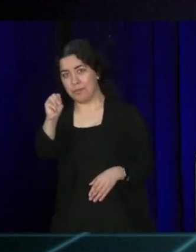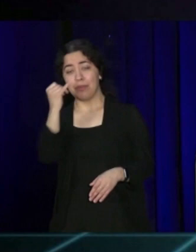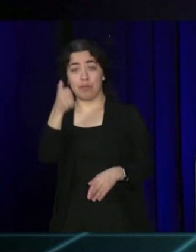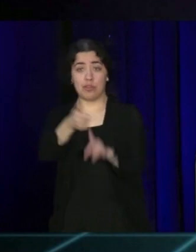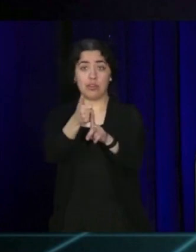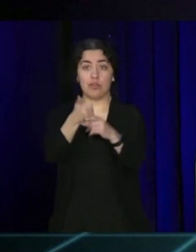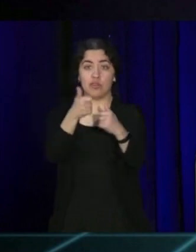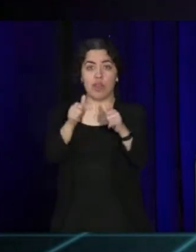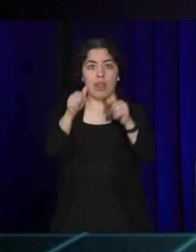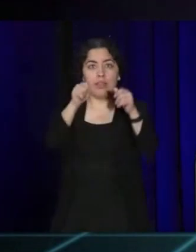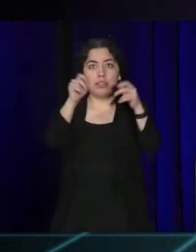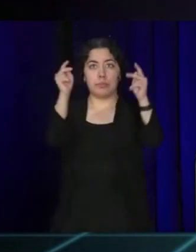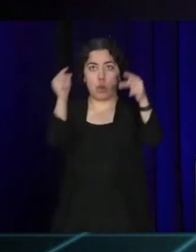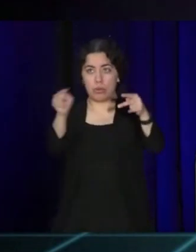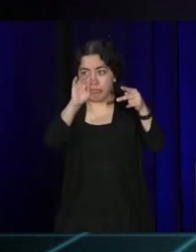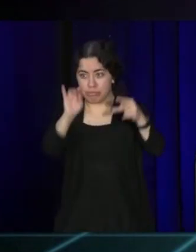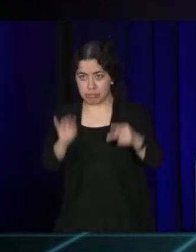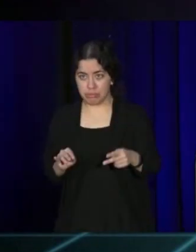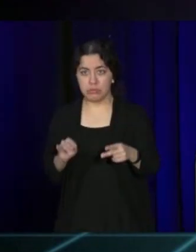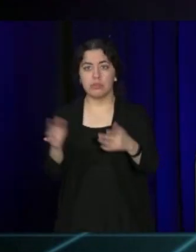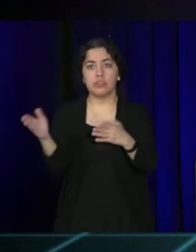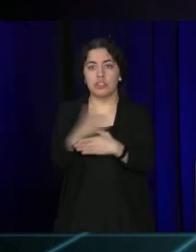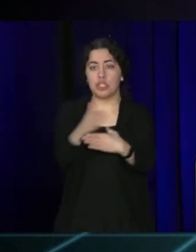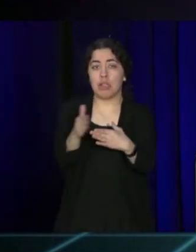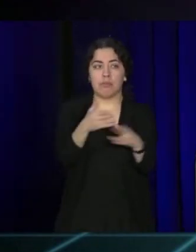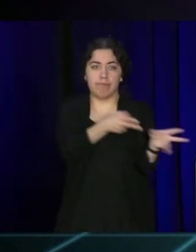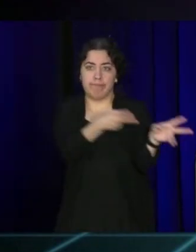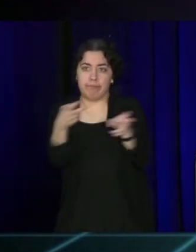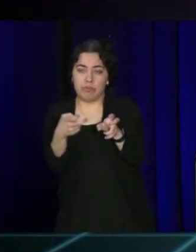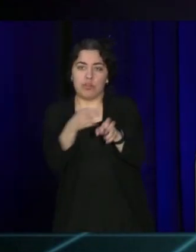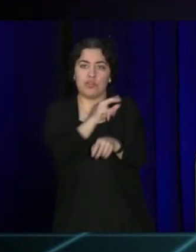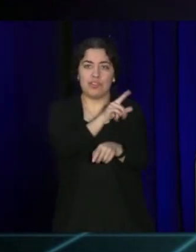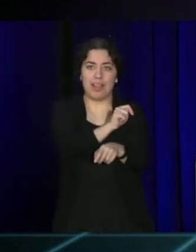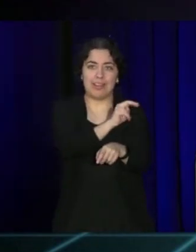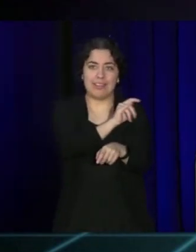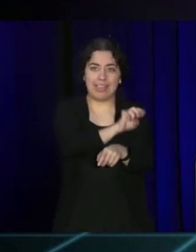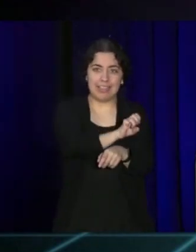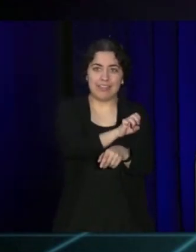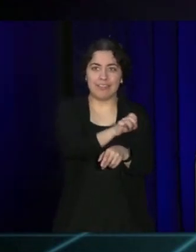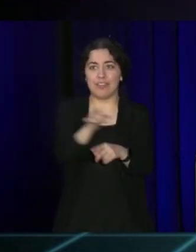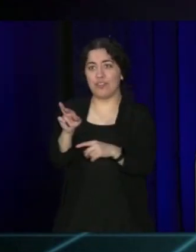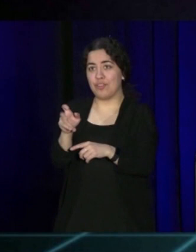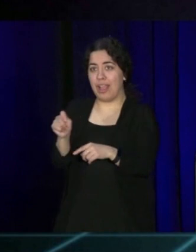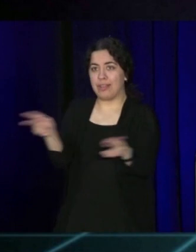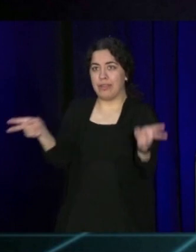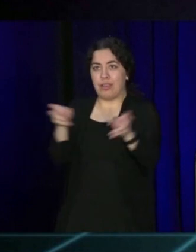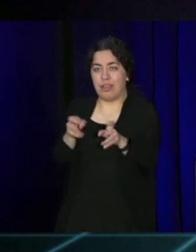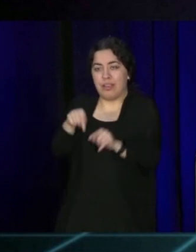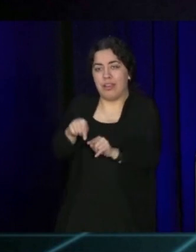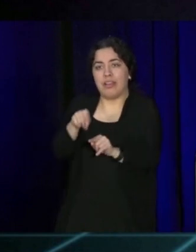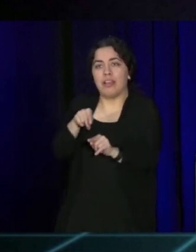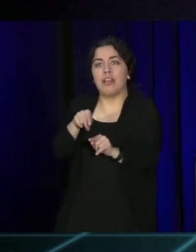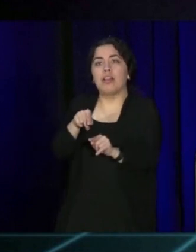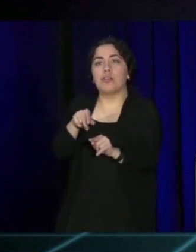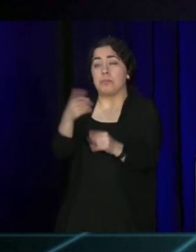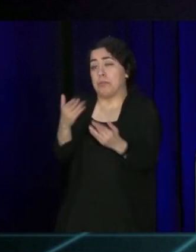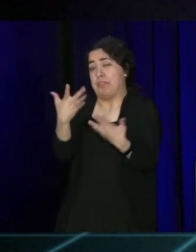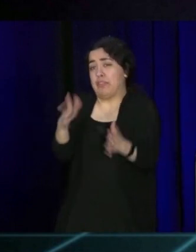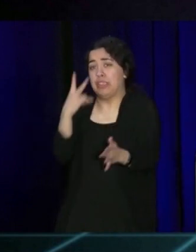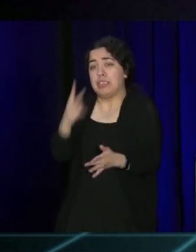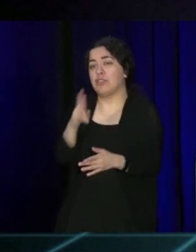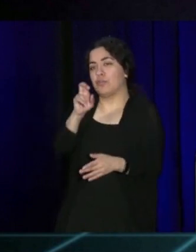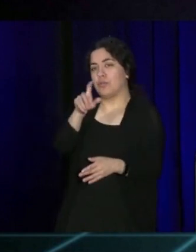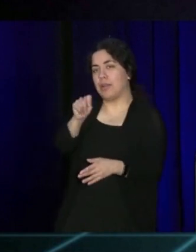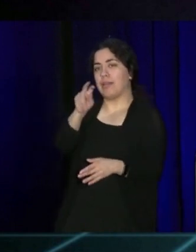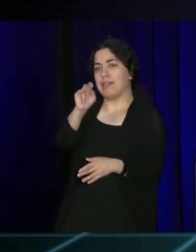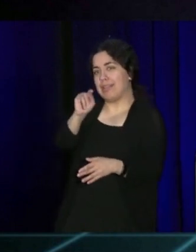between React Web and React Native, you've probably seen projects like React Native Web. This is a whole other approach that's based